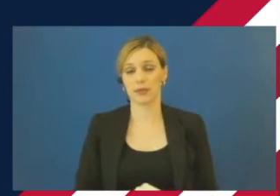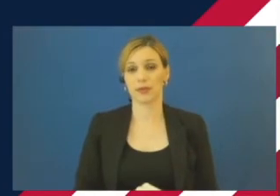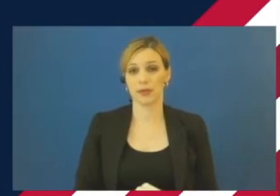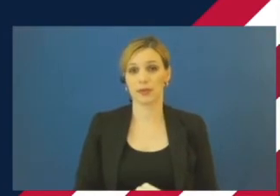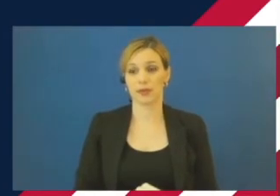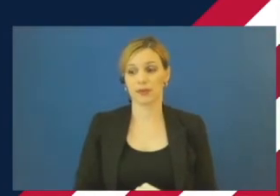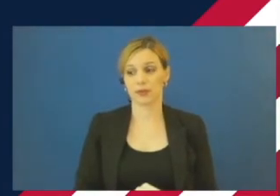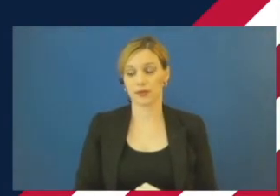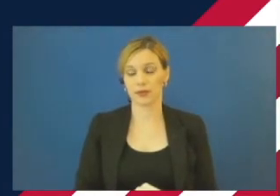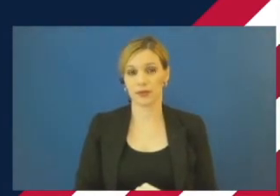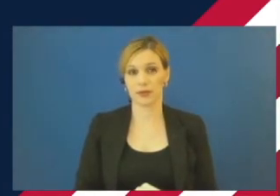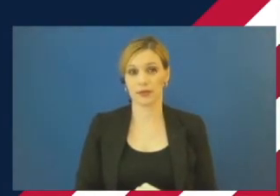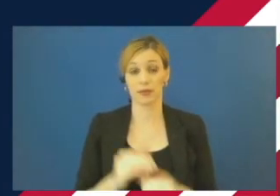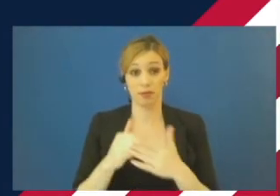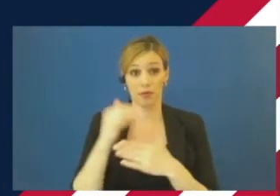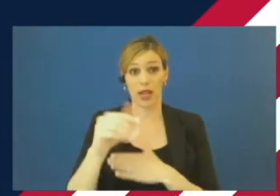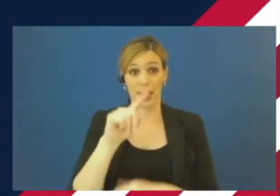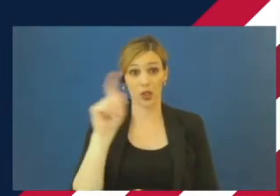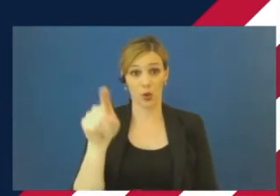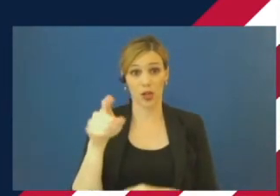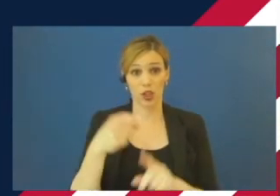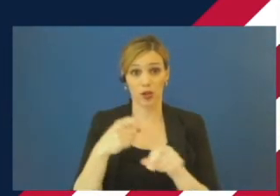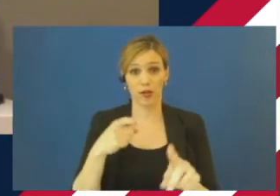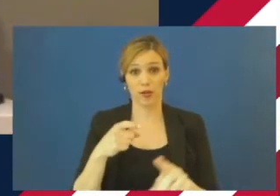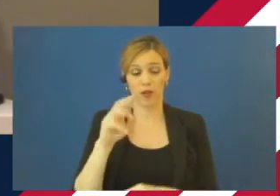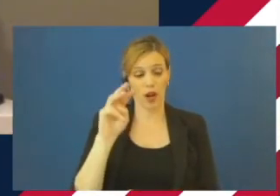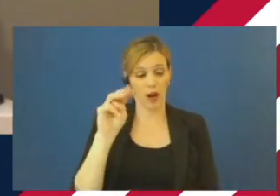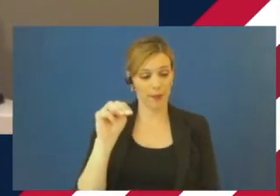Thank you. Our next question is from Ms. Mejia.